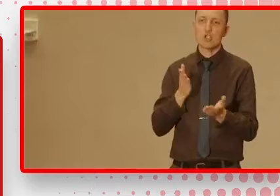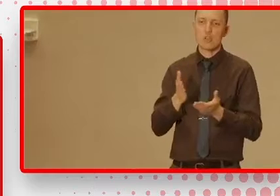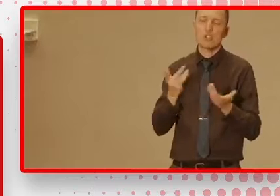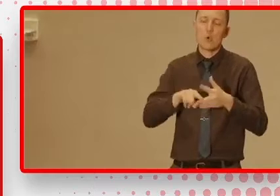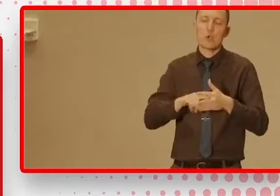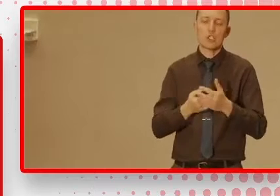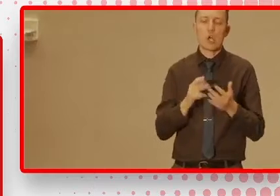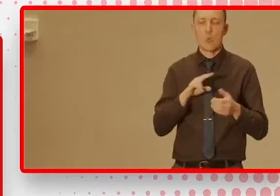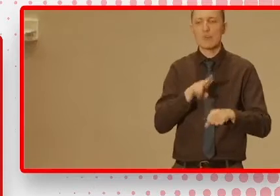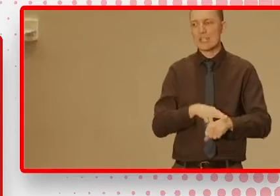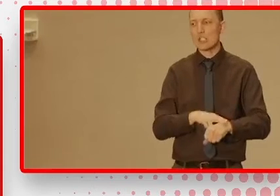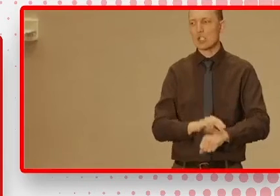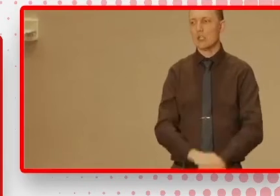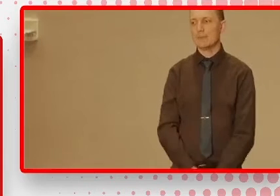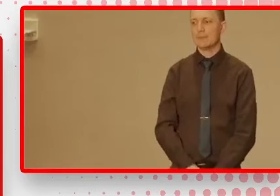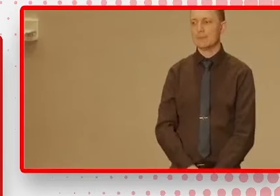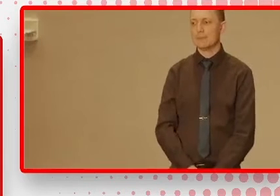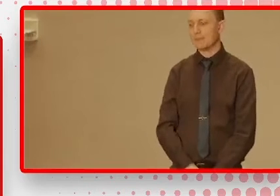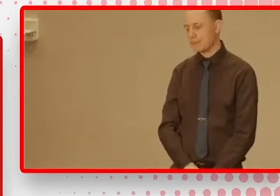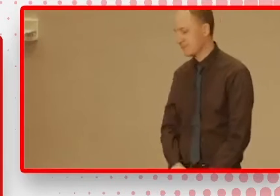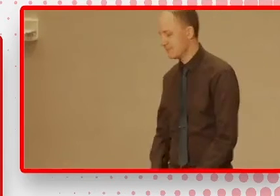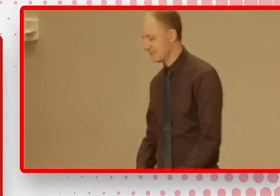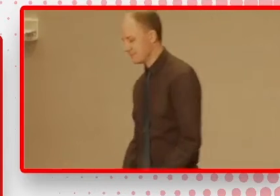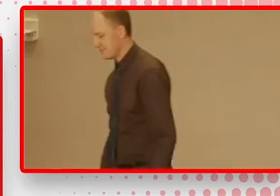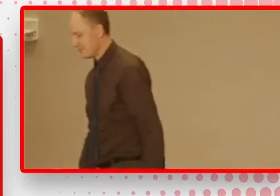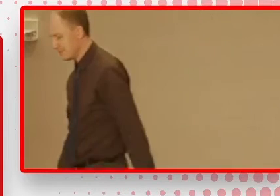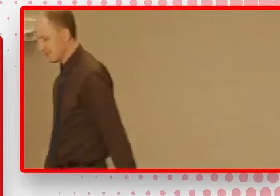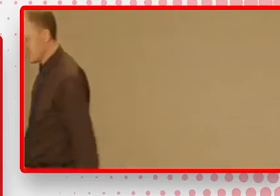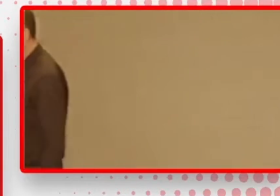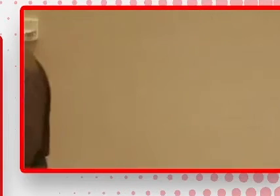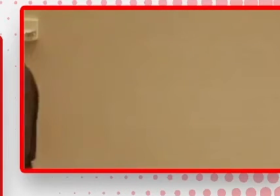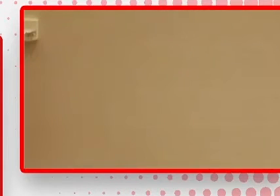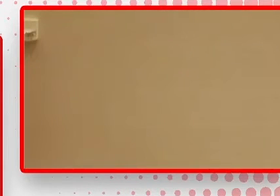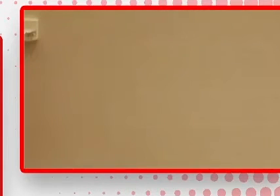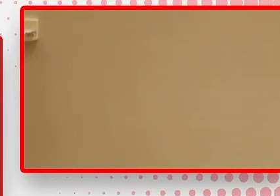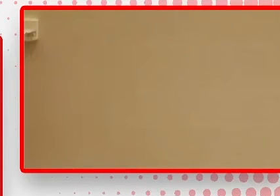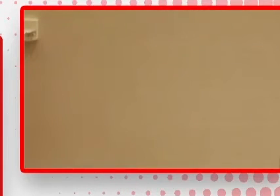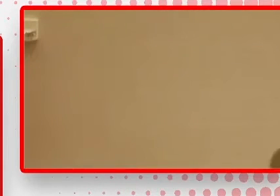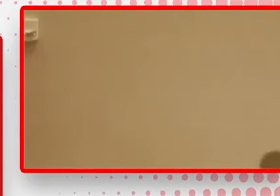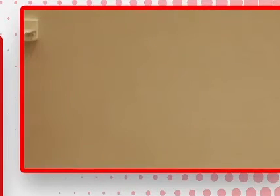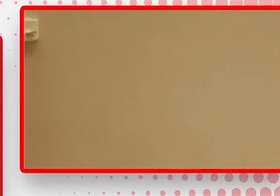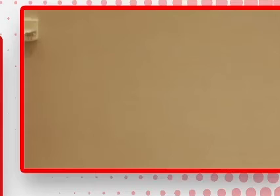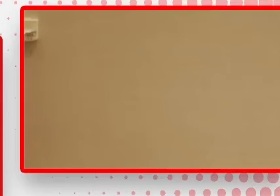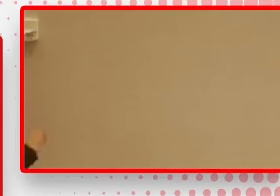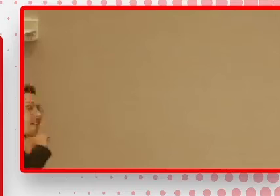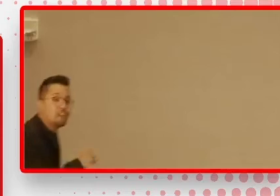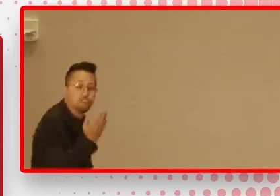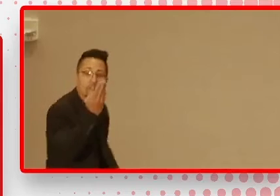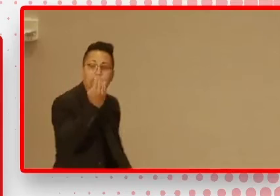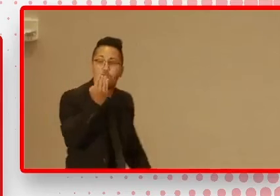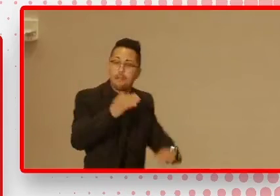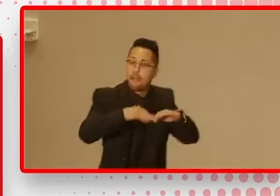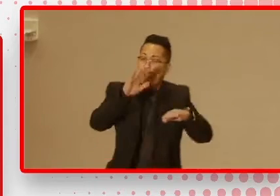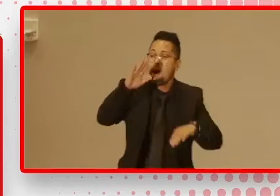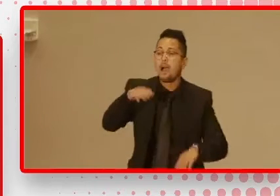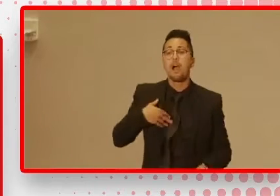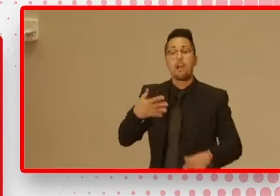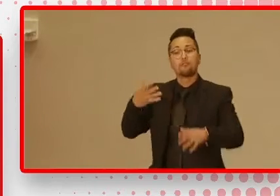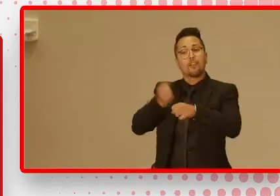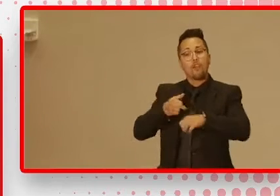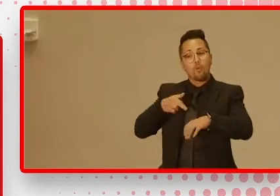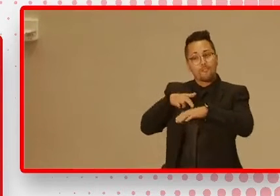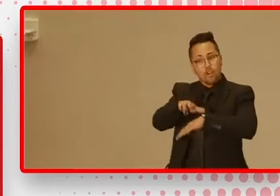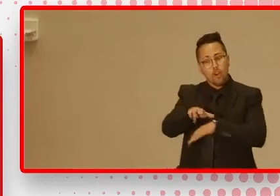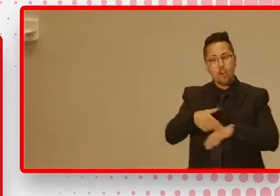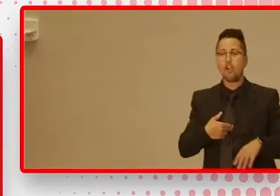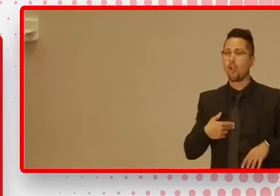traditional. Age 14 and up, we get a referral, they make an application, we determine